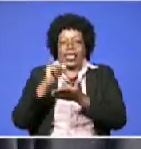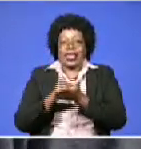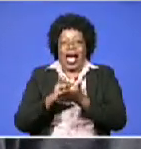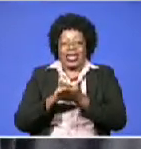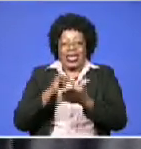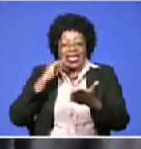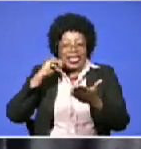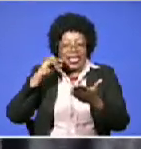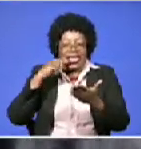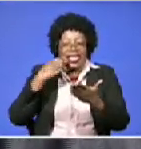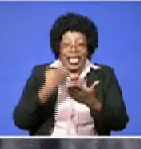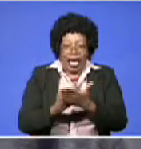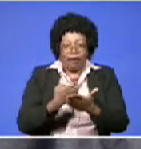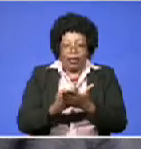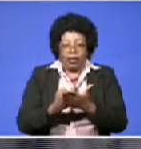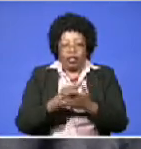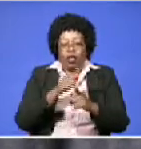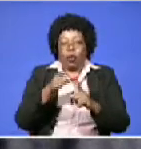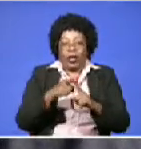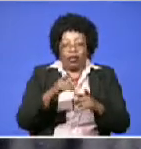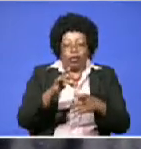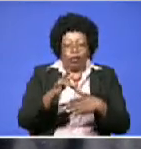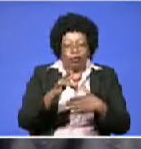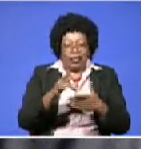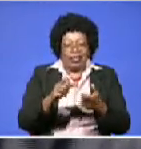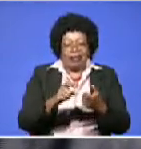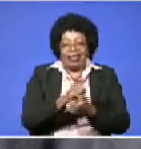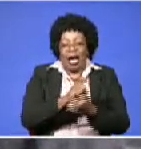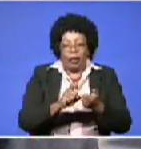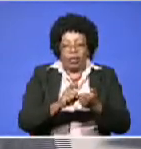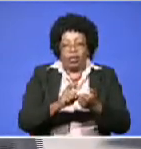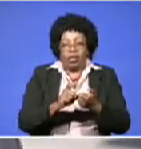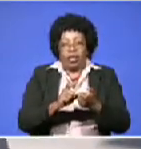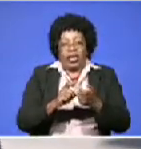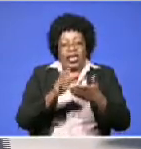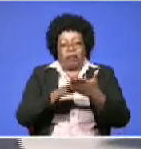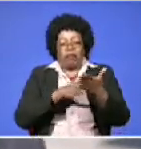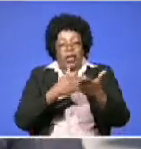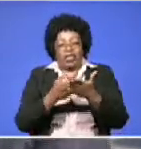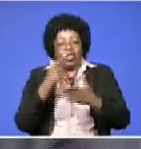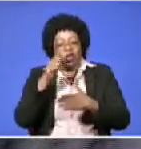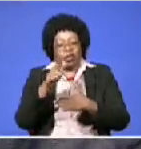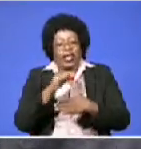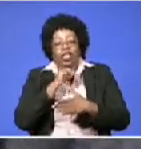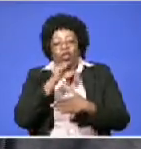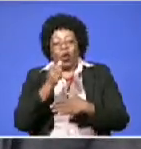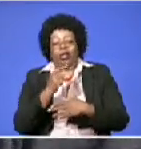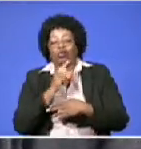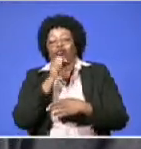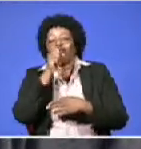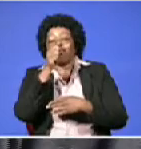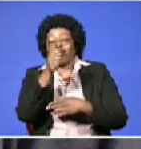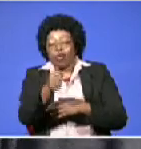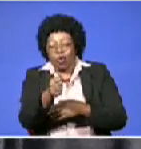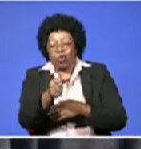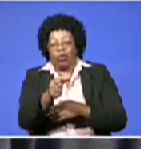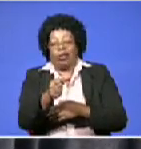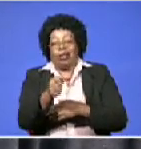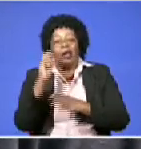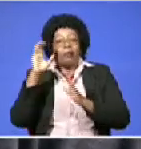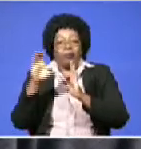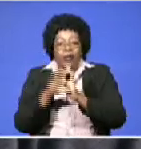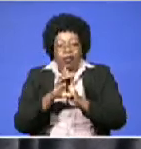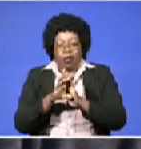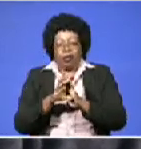the evidence, once tampered with, it paints a picture or an untrue picture to the investigators. So we would strongly advise against